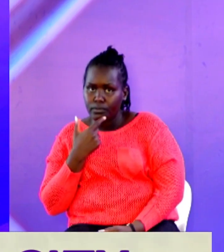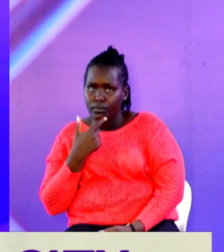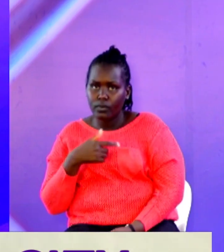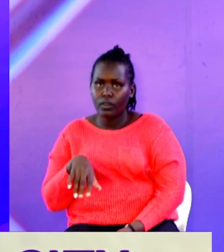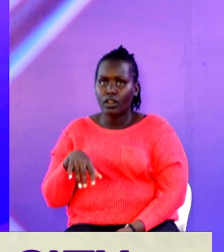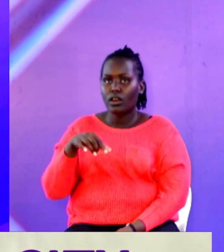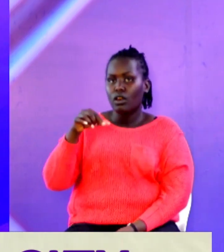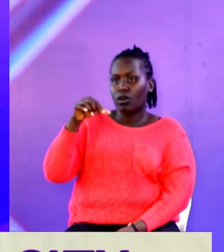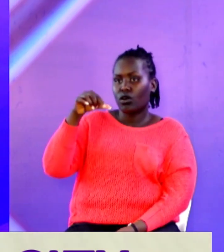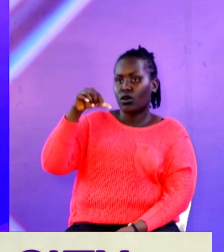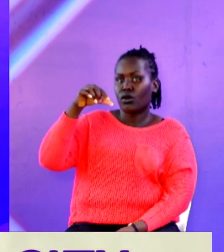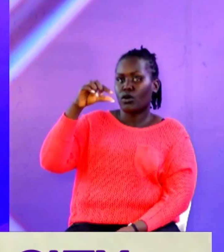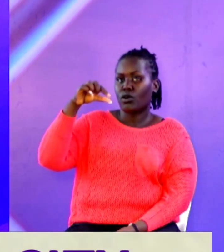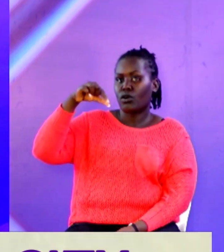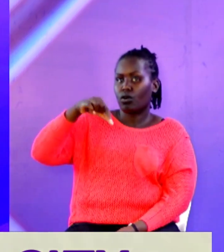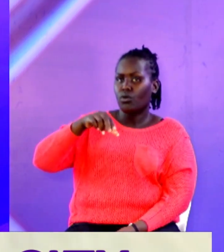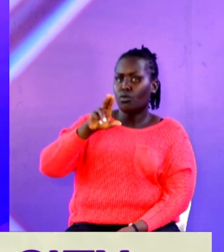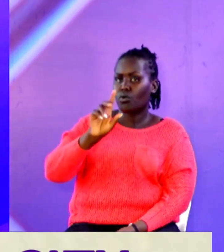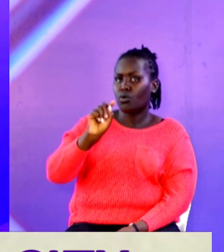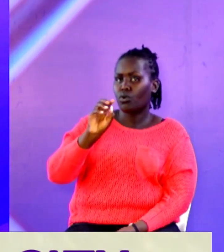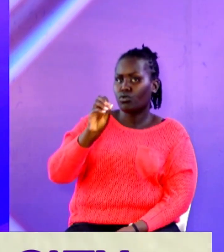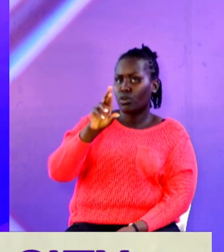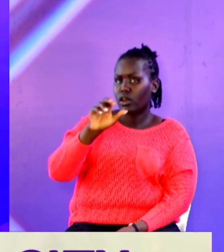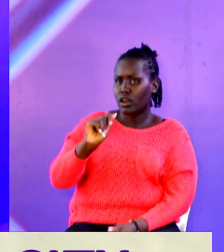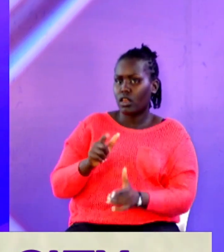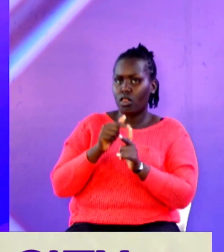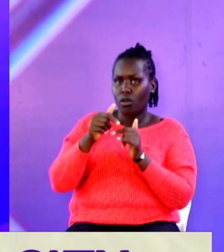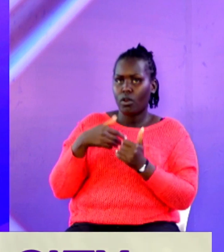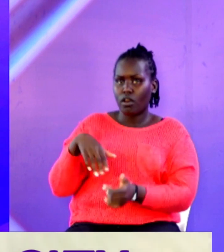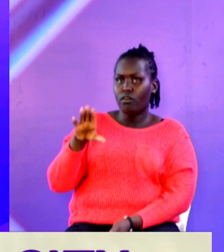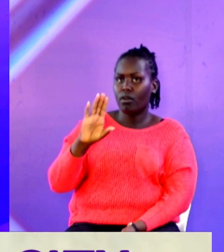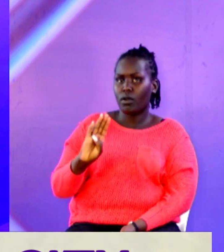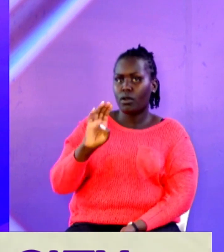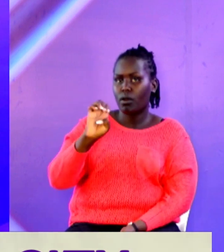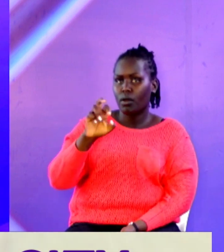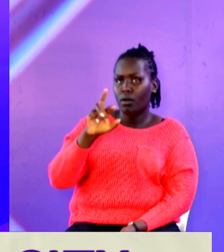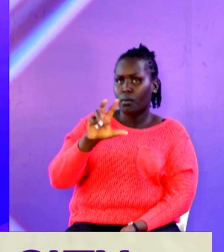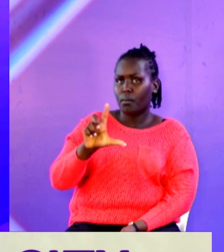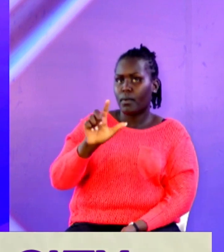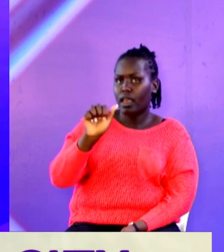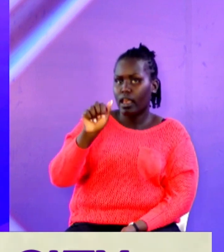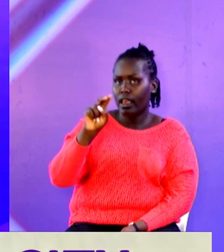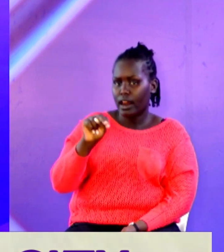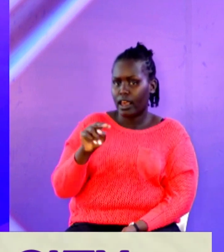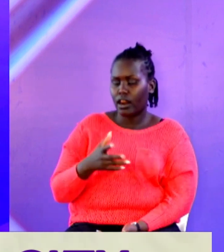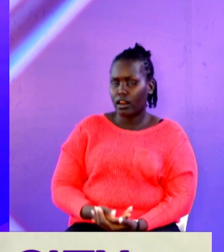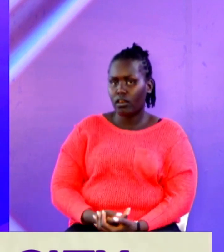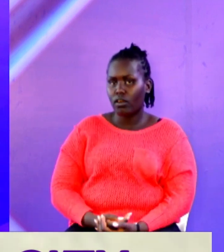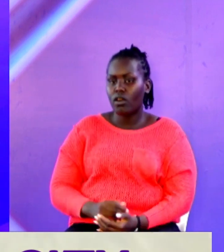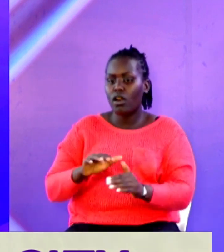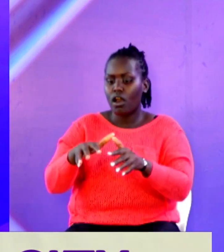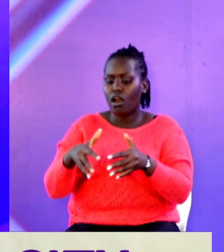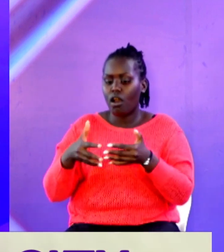Kotara. Of course, in the striking role, we have Belen. Of course, and then we have JC. Yeah. How do